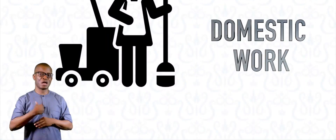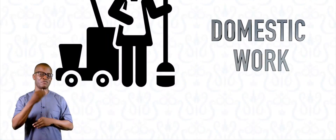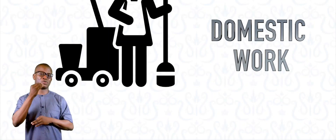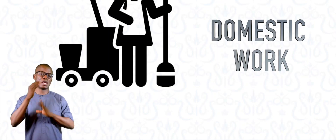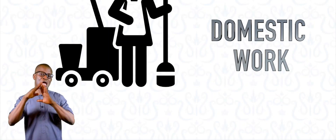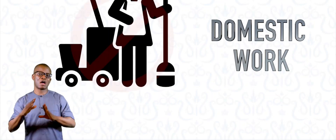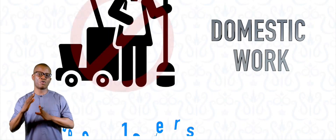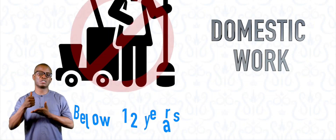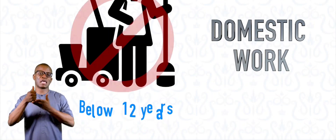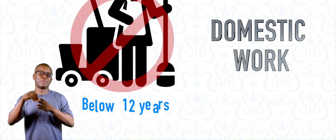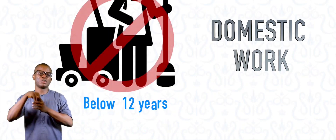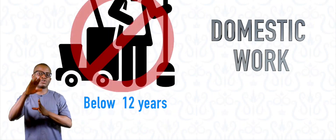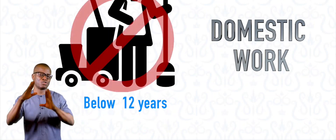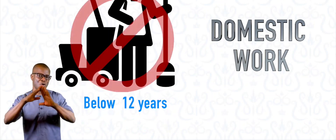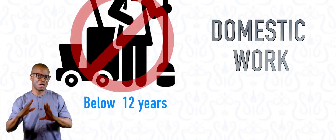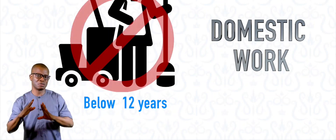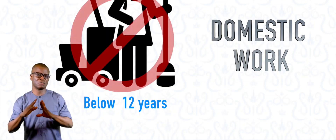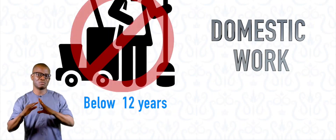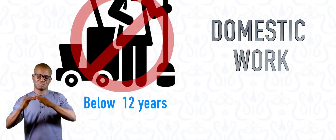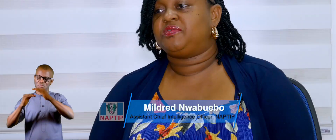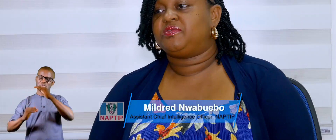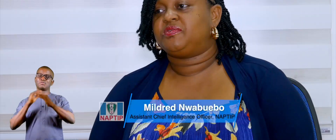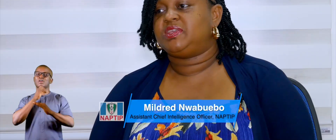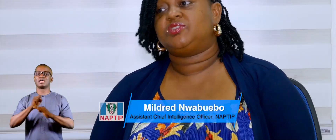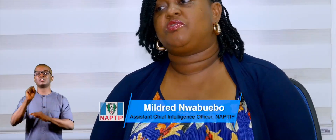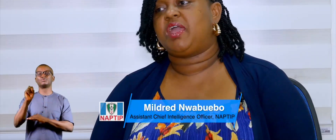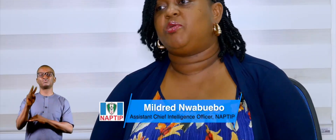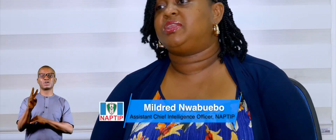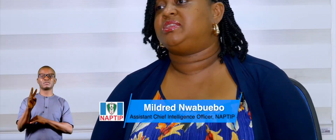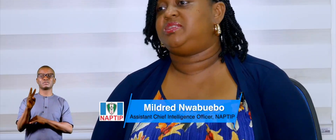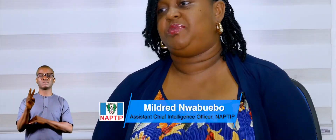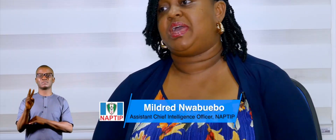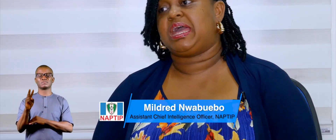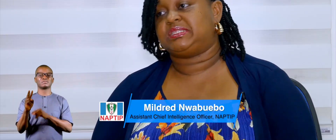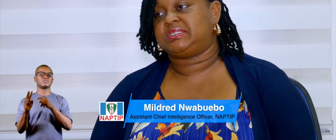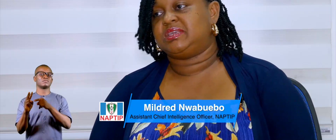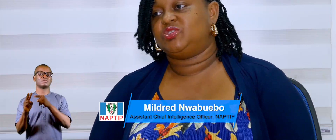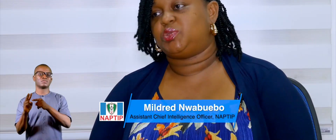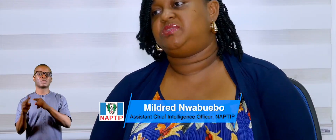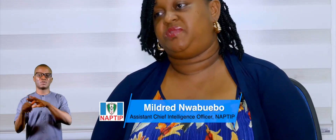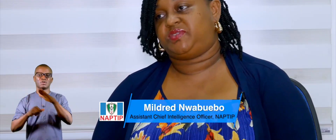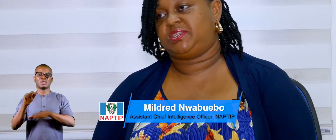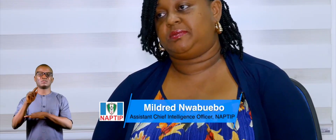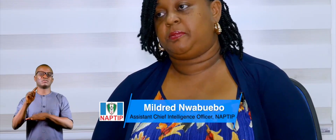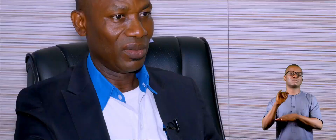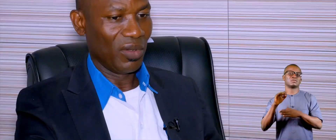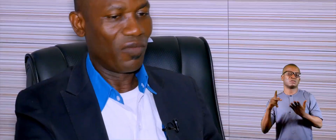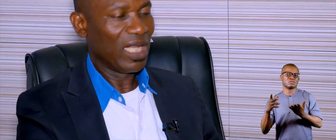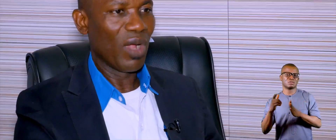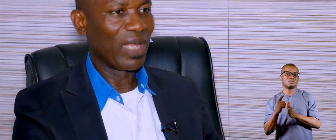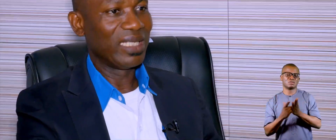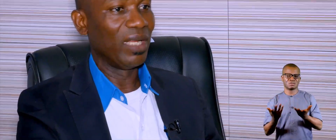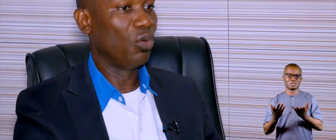a domestic worker in your house who is below the age of 12, it's a crime under the TPR Act 2015.